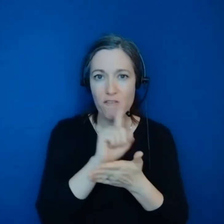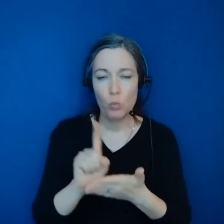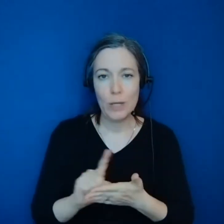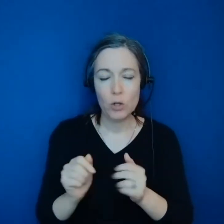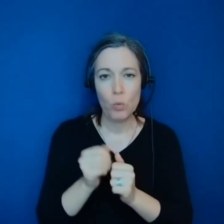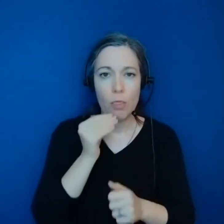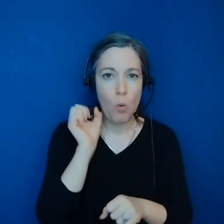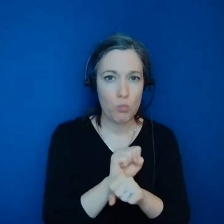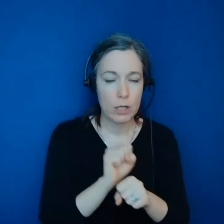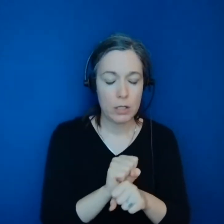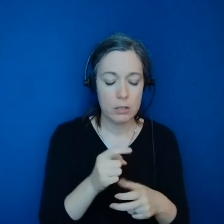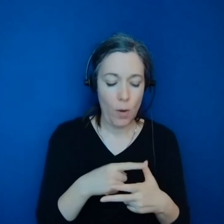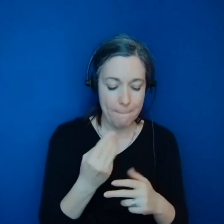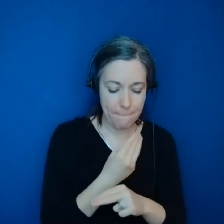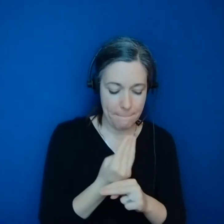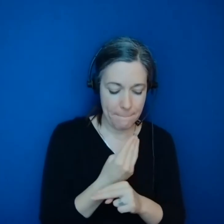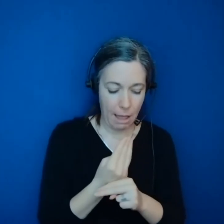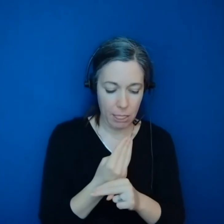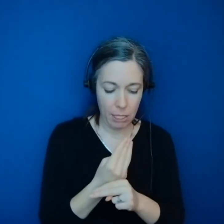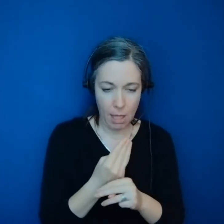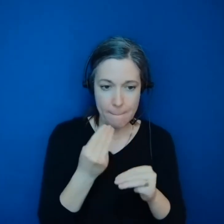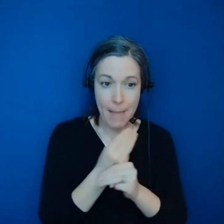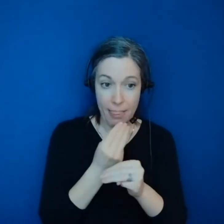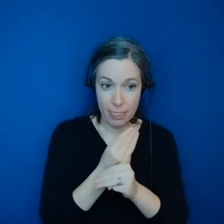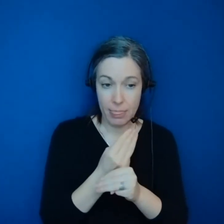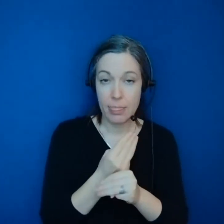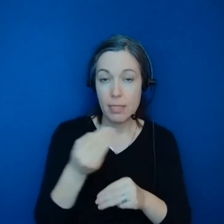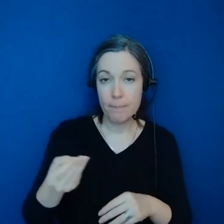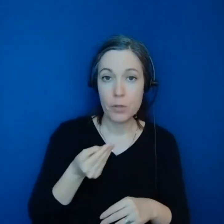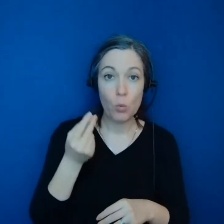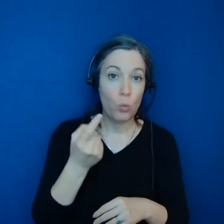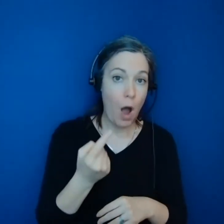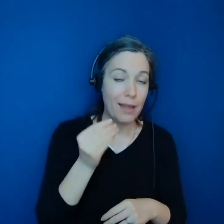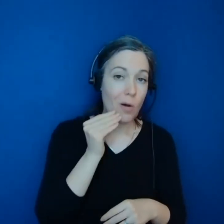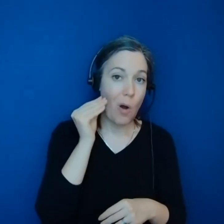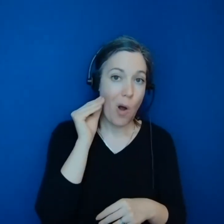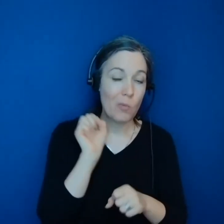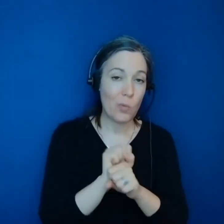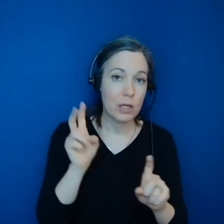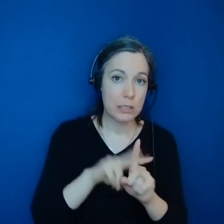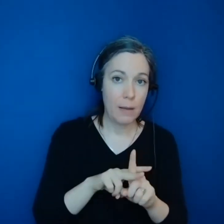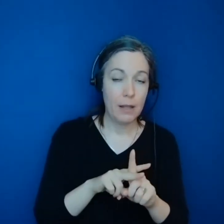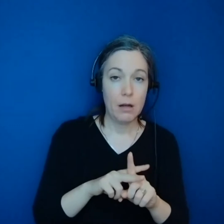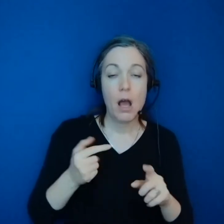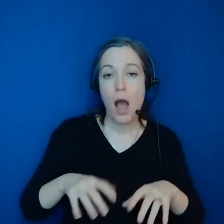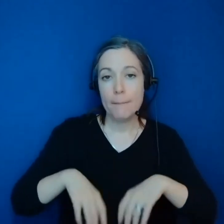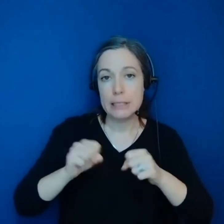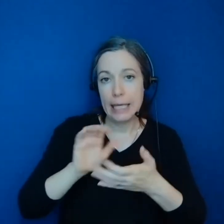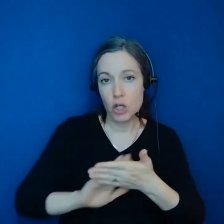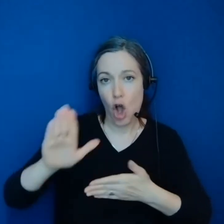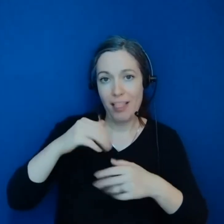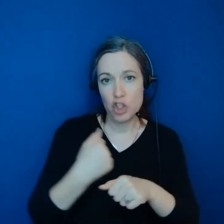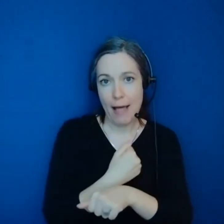math class they give us home one homework assignment after each class which I'm taking college algebra. And